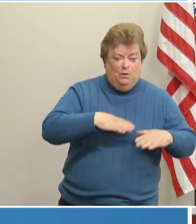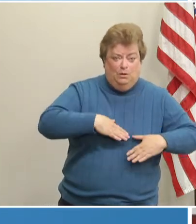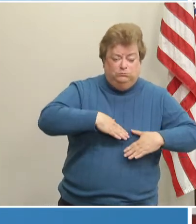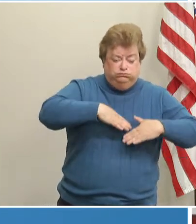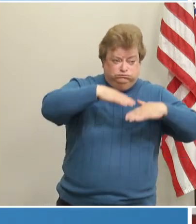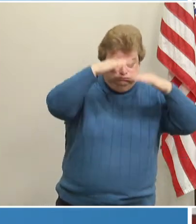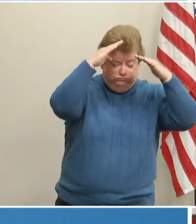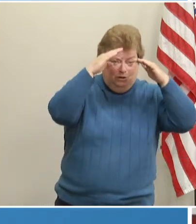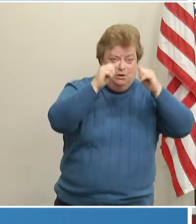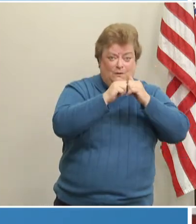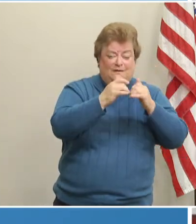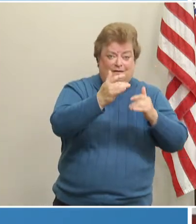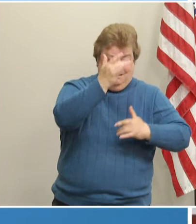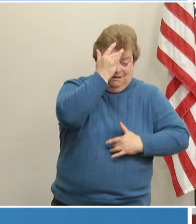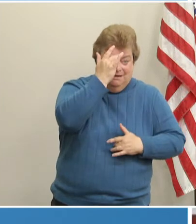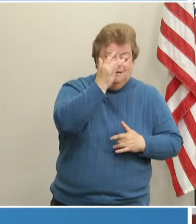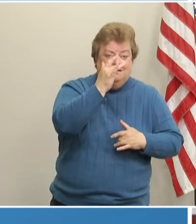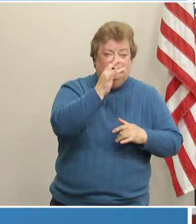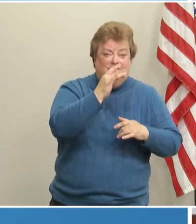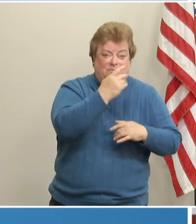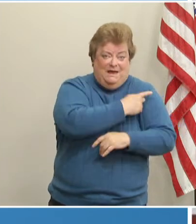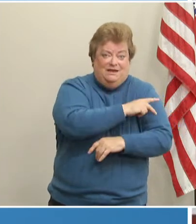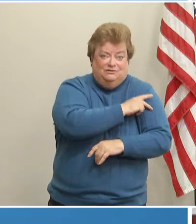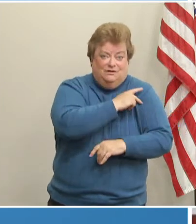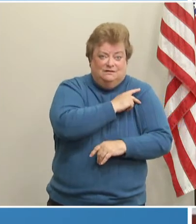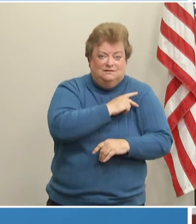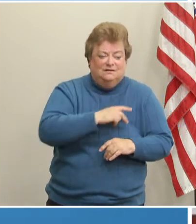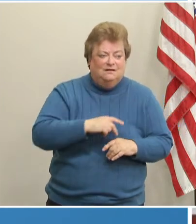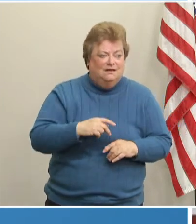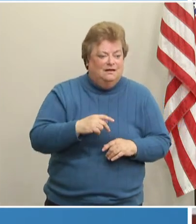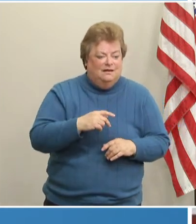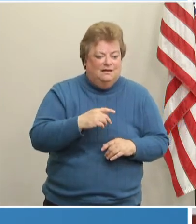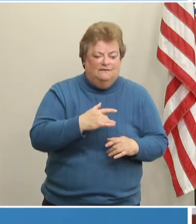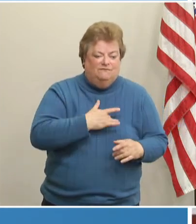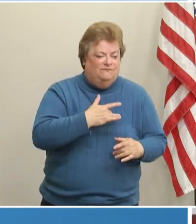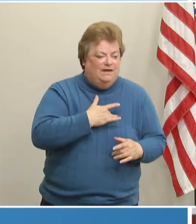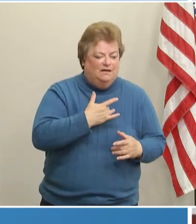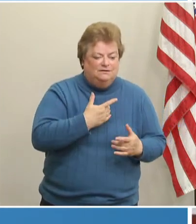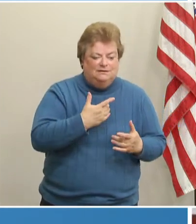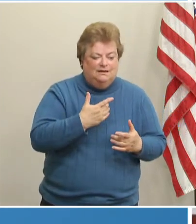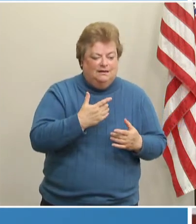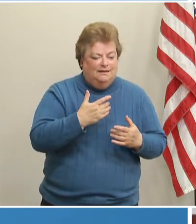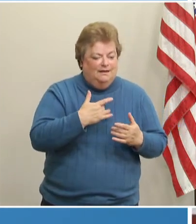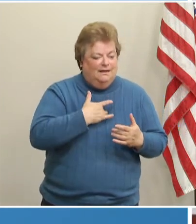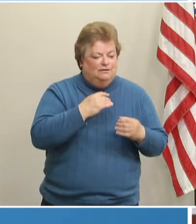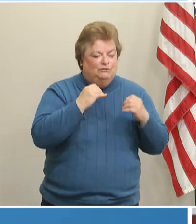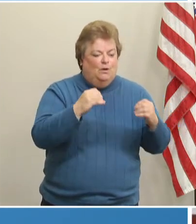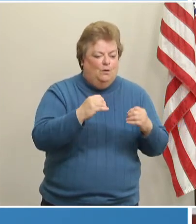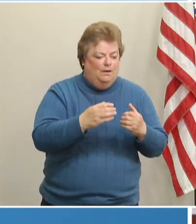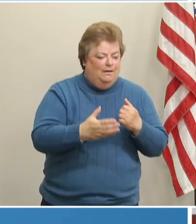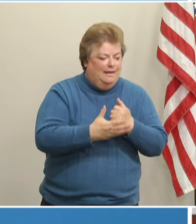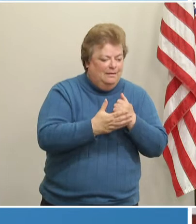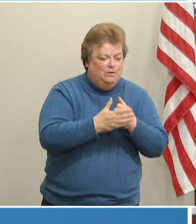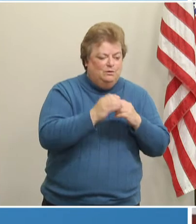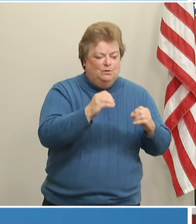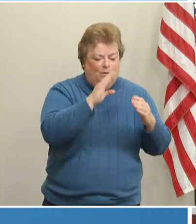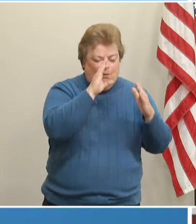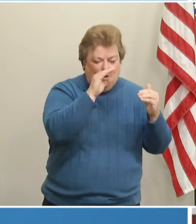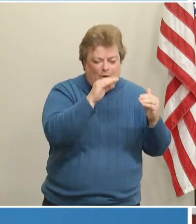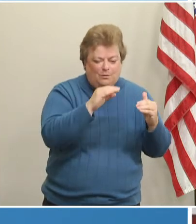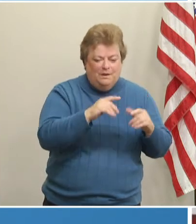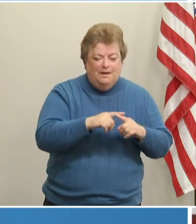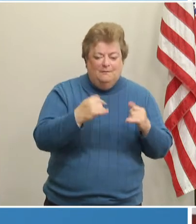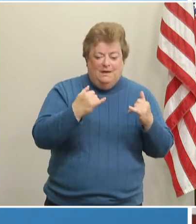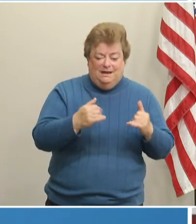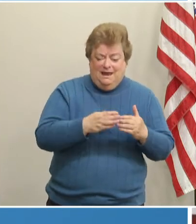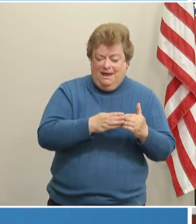and frankly, at times feeling helpless and hopeless. And here now we are, not too far